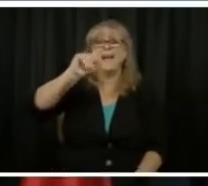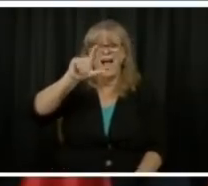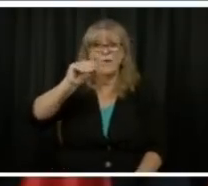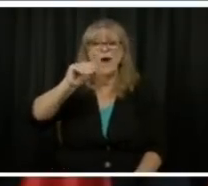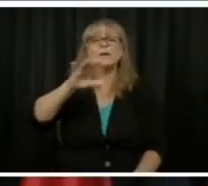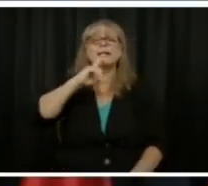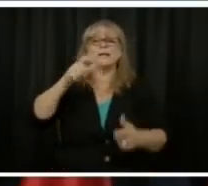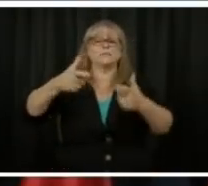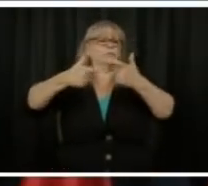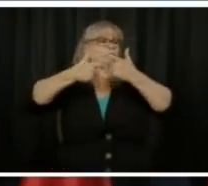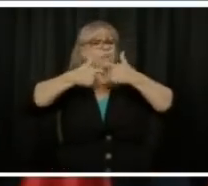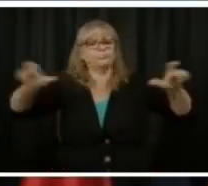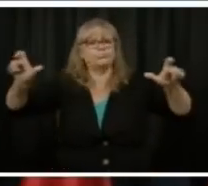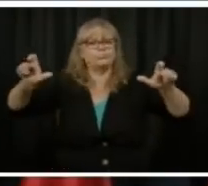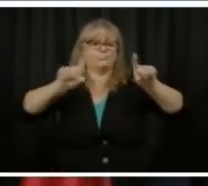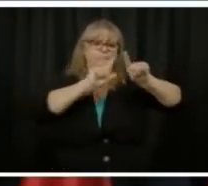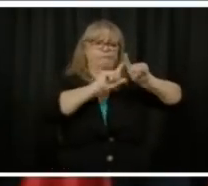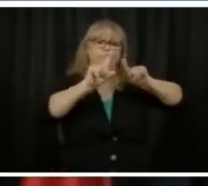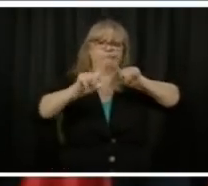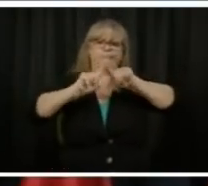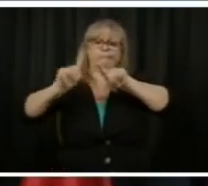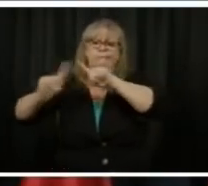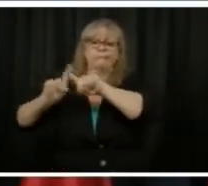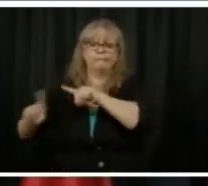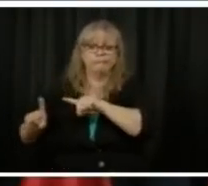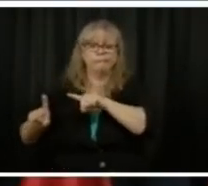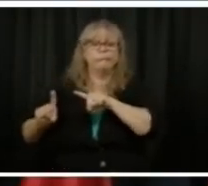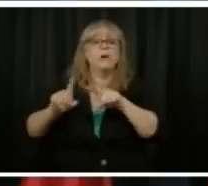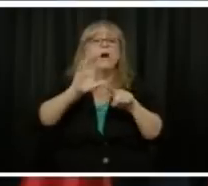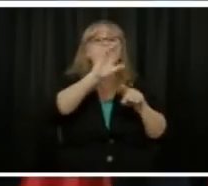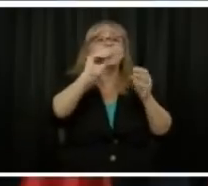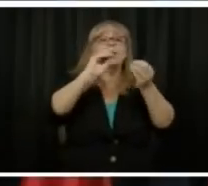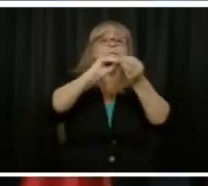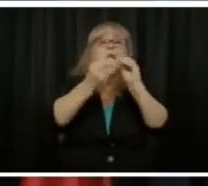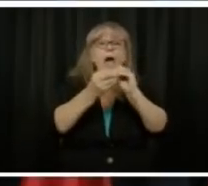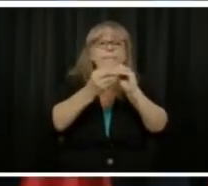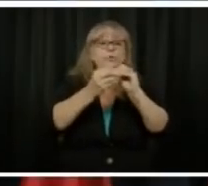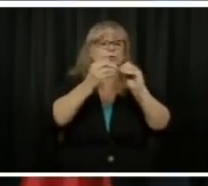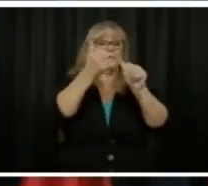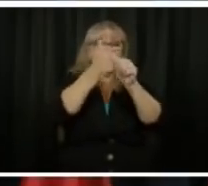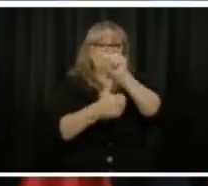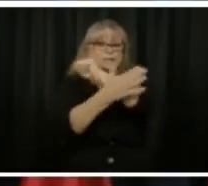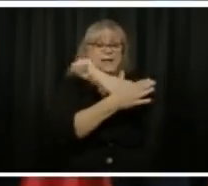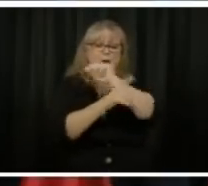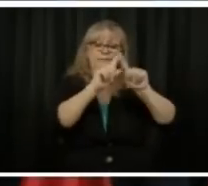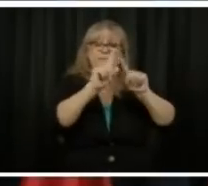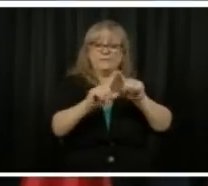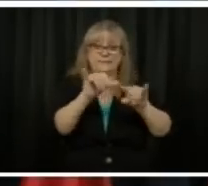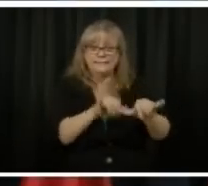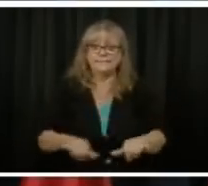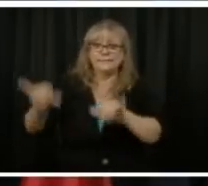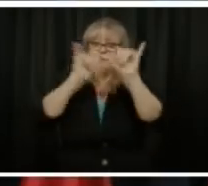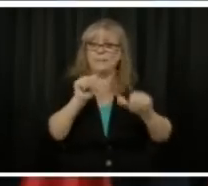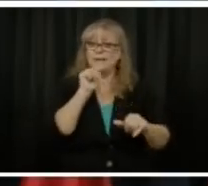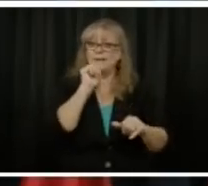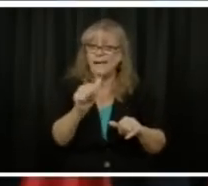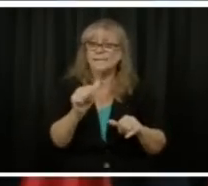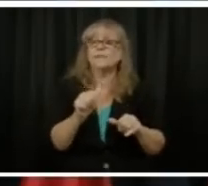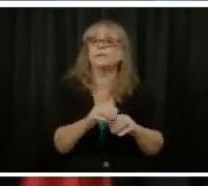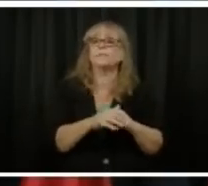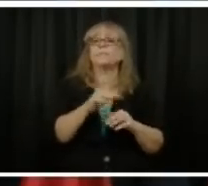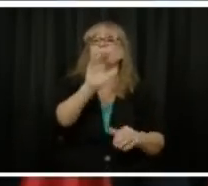the rate of COVID-19 cases look very different county to county. So this is why in late April, we created a local